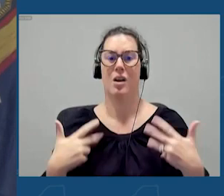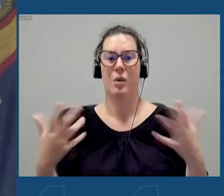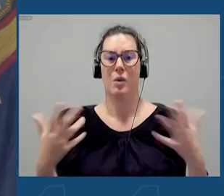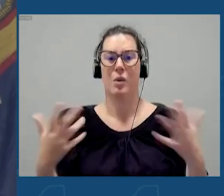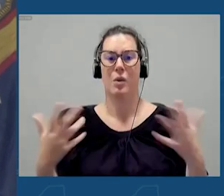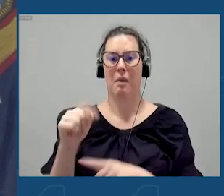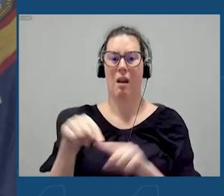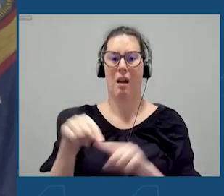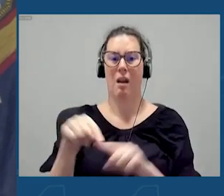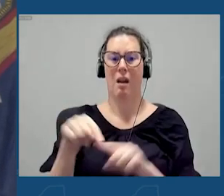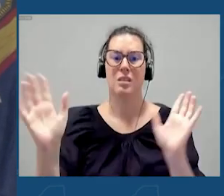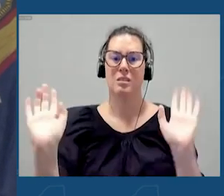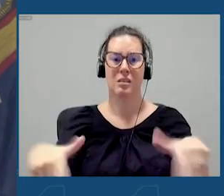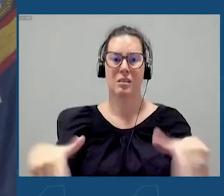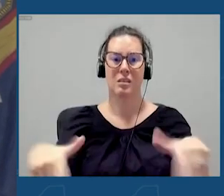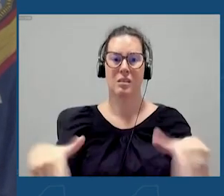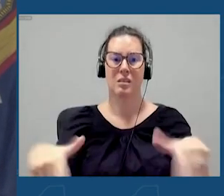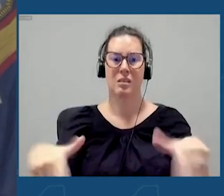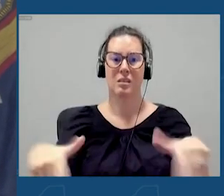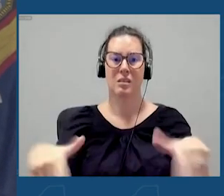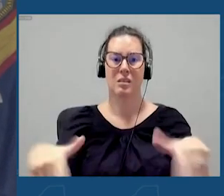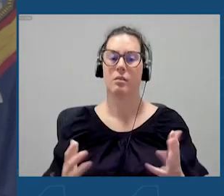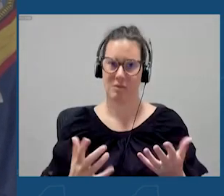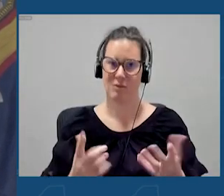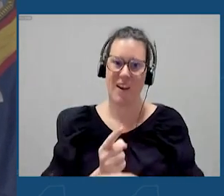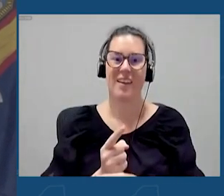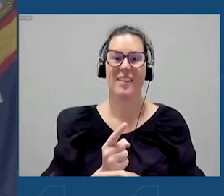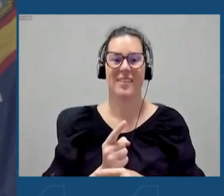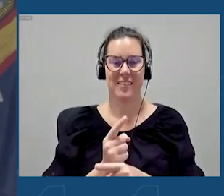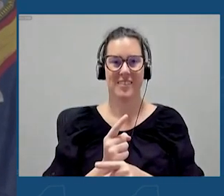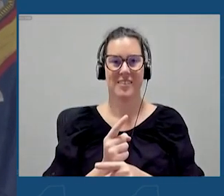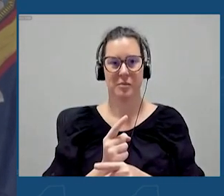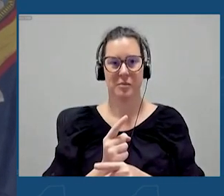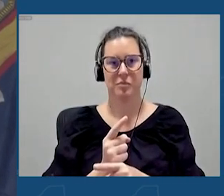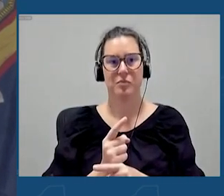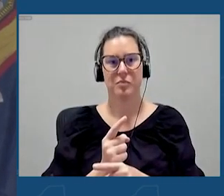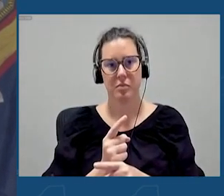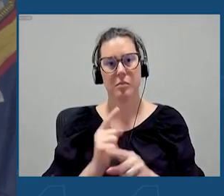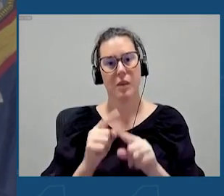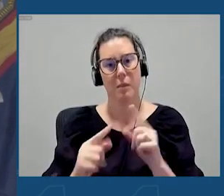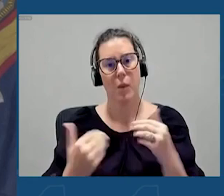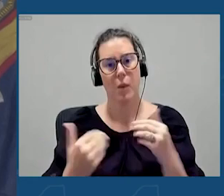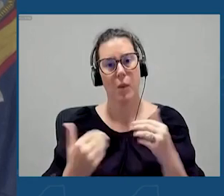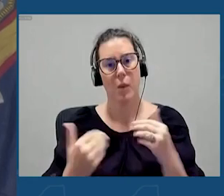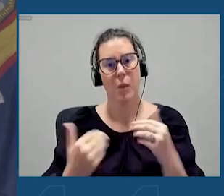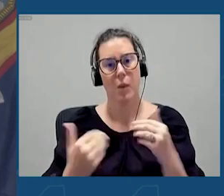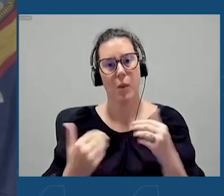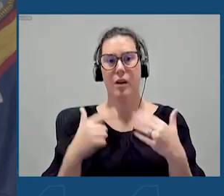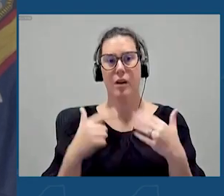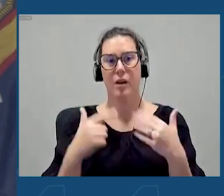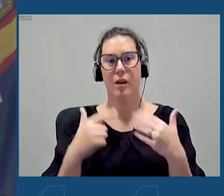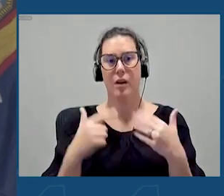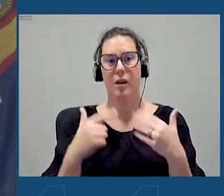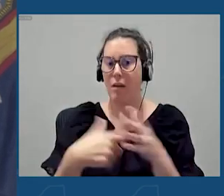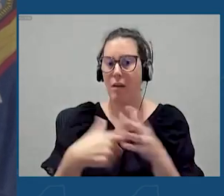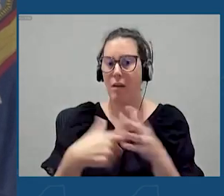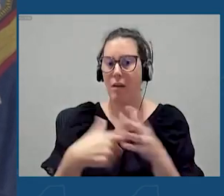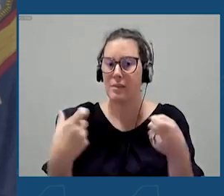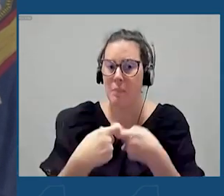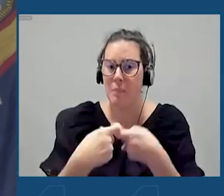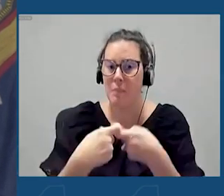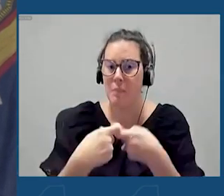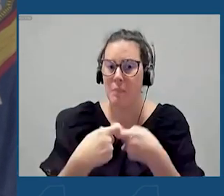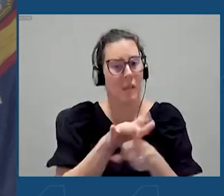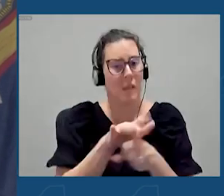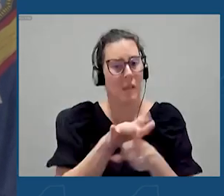20 minutes? So that's our mentality. But we also have low-cost power. We have plentiful water and resources. We